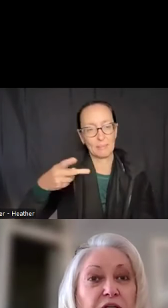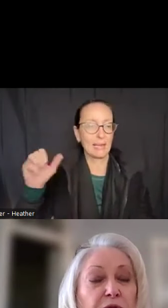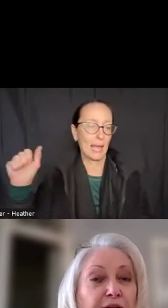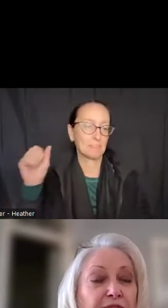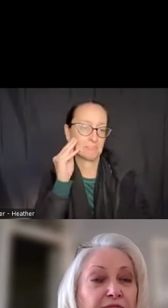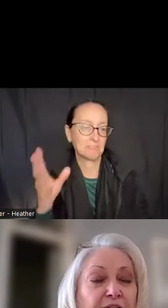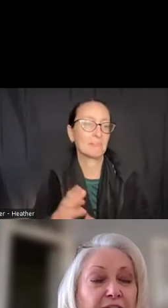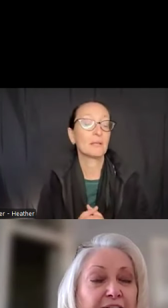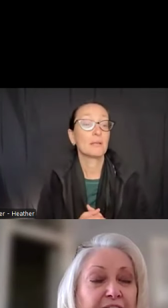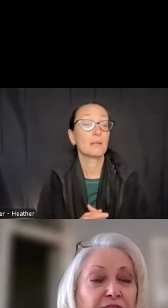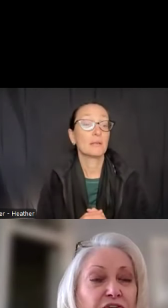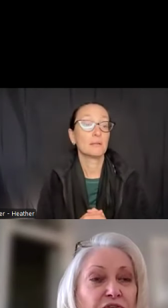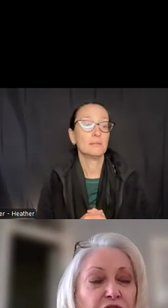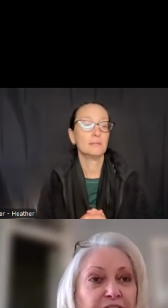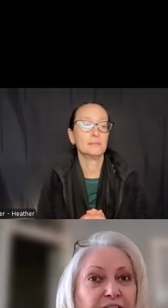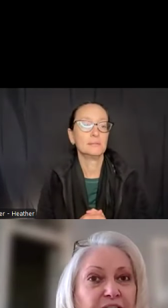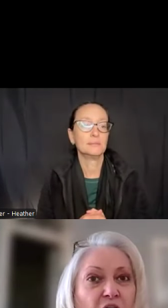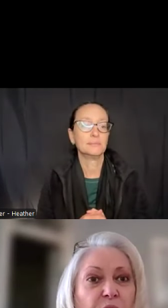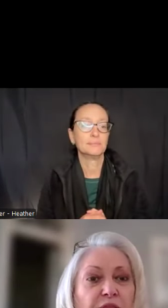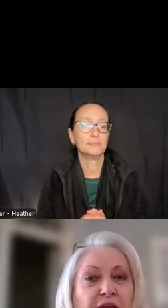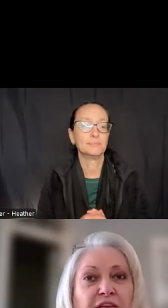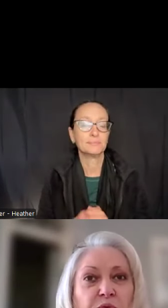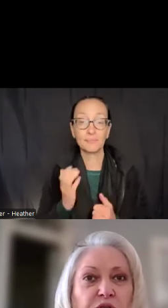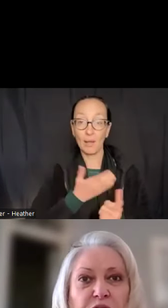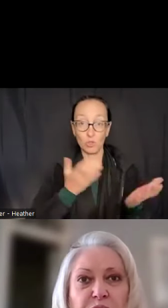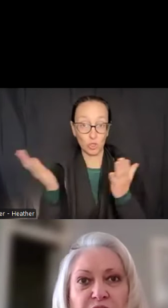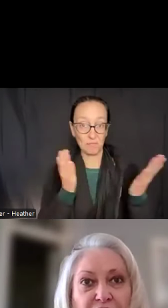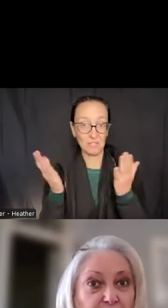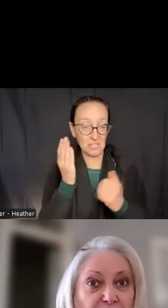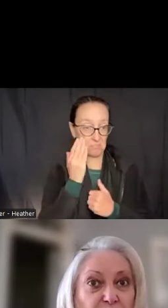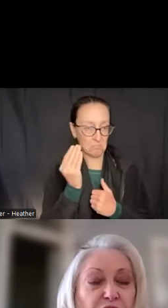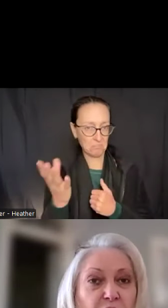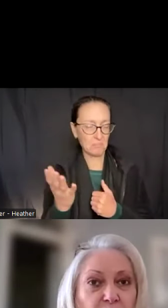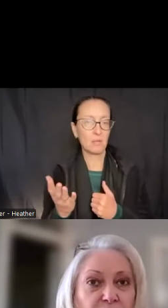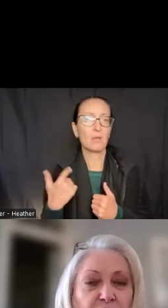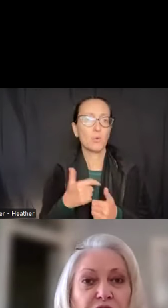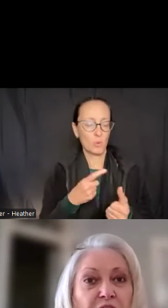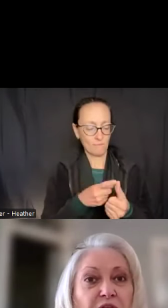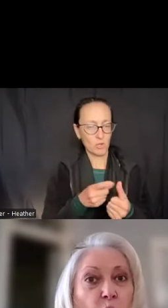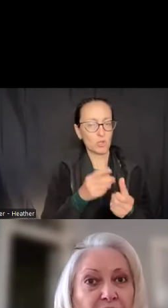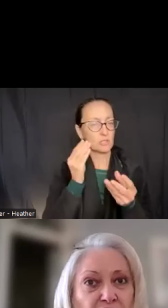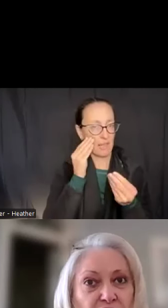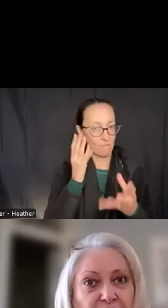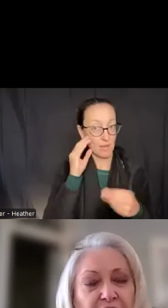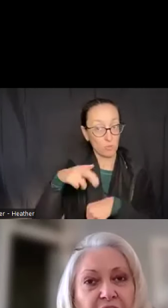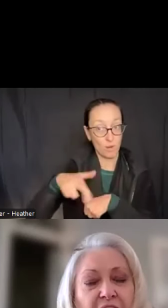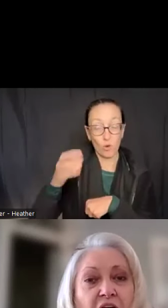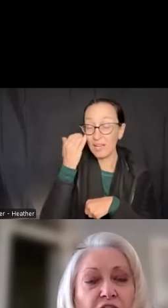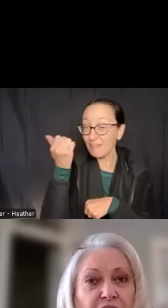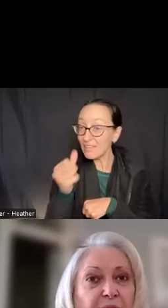Just to give you a little bit of an idea of our services, one of the main things we do is provide information and referral. So if you have a